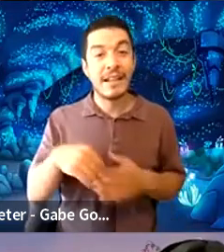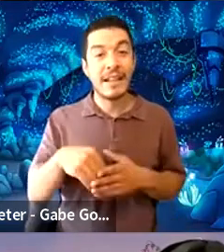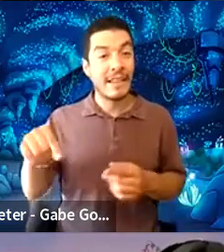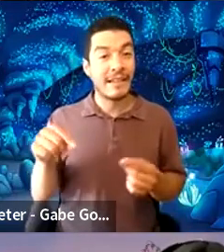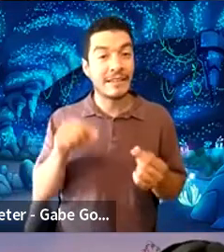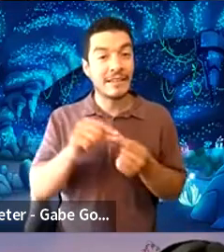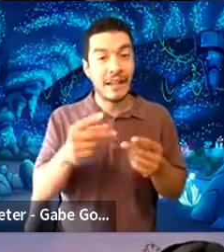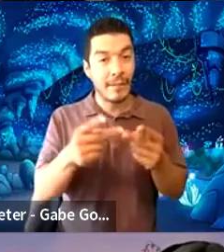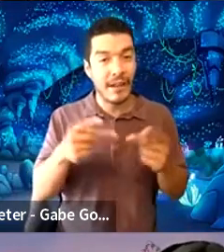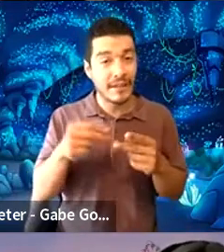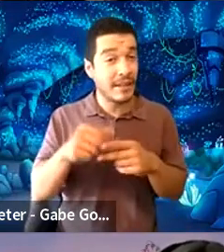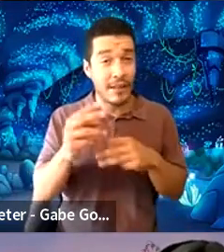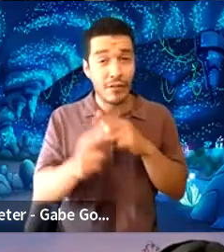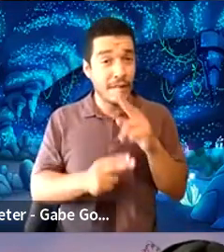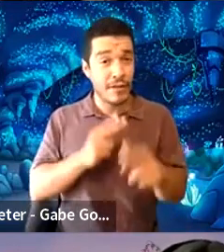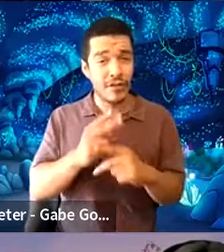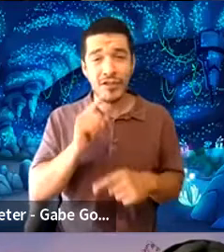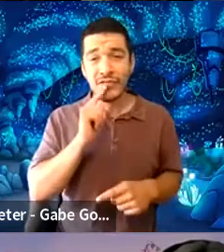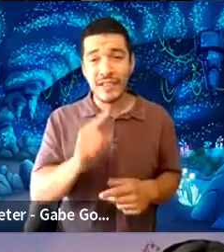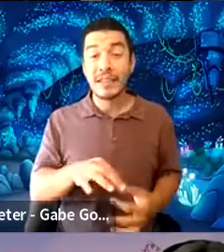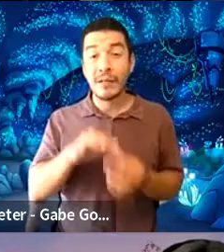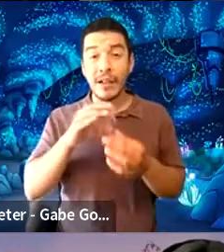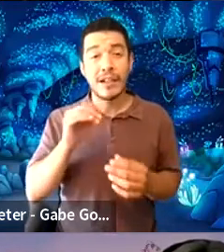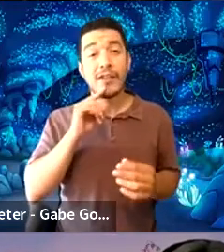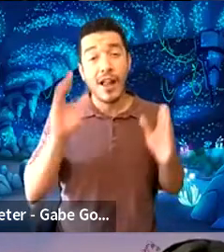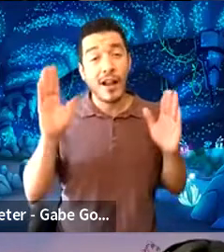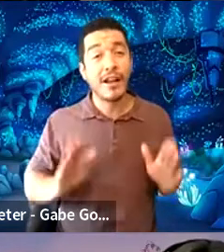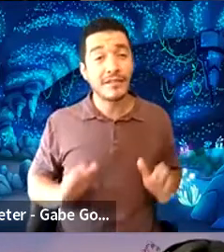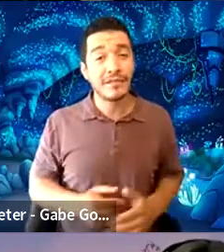exact place in the universe, which is really special and really awesome.